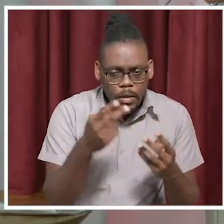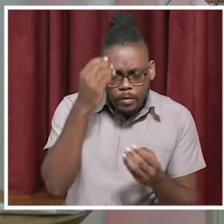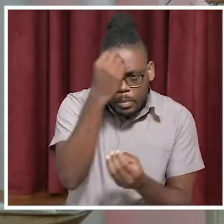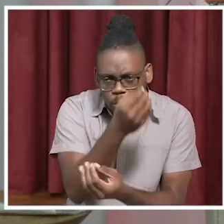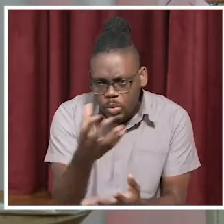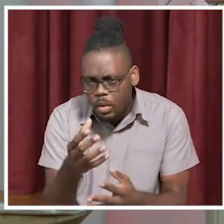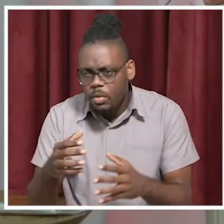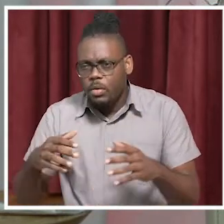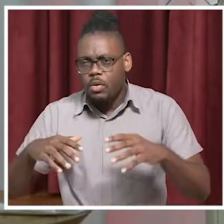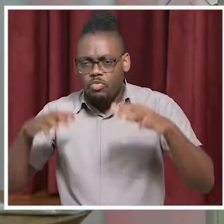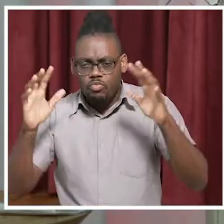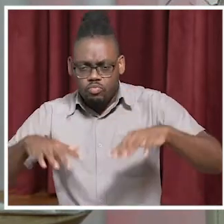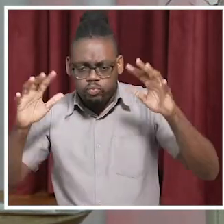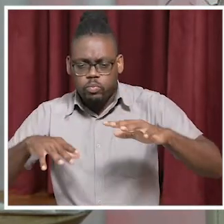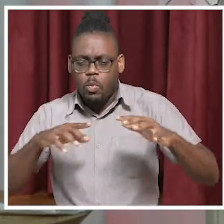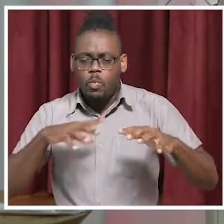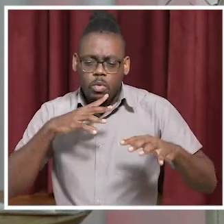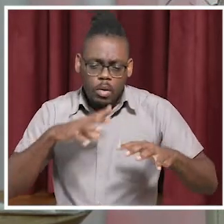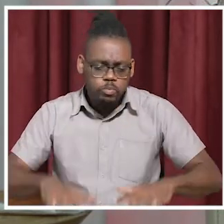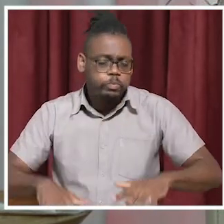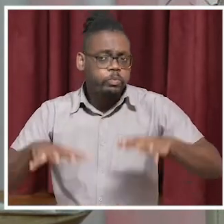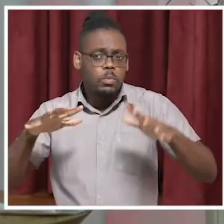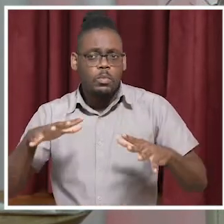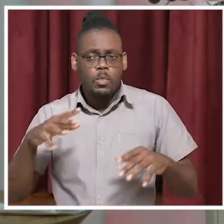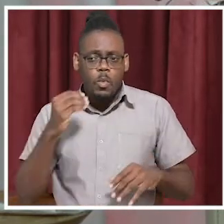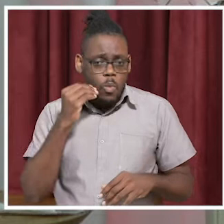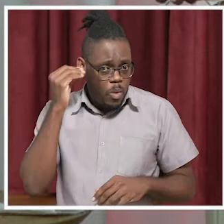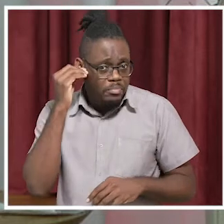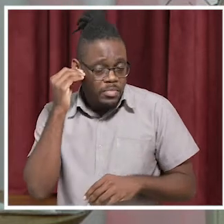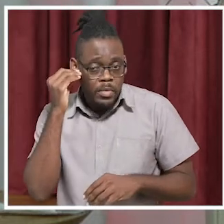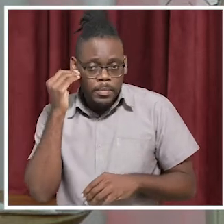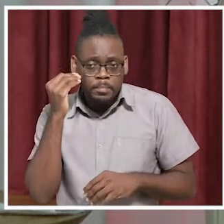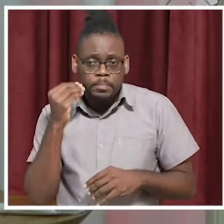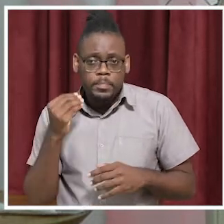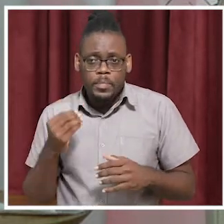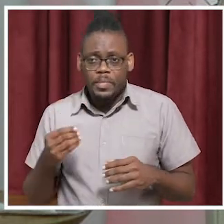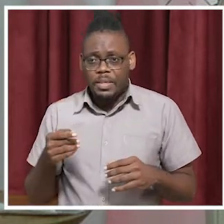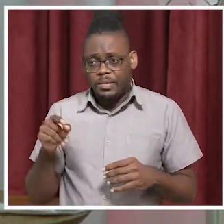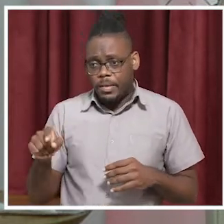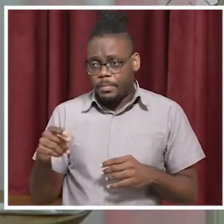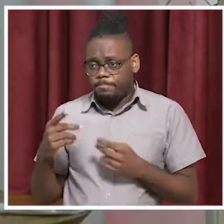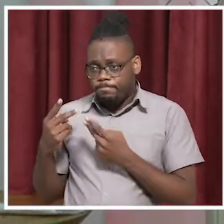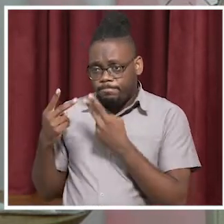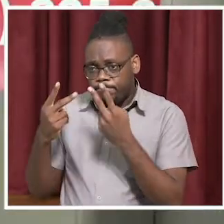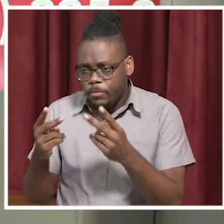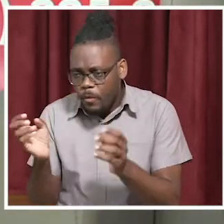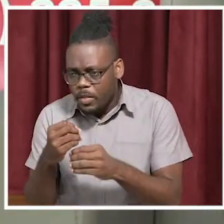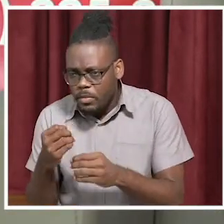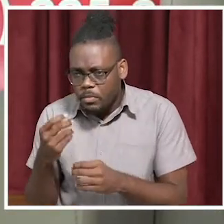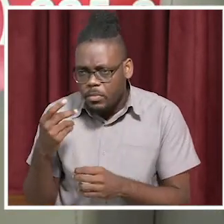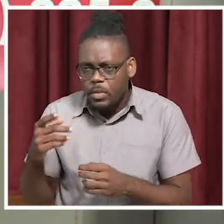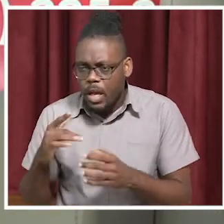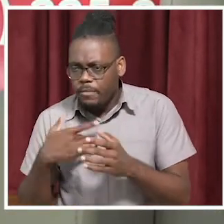water, no pun intended. And you come to the office or you go online. What next? Okay, now before we even get to